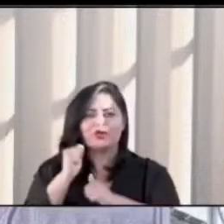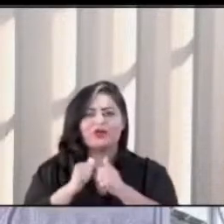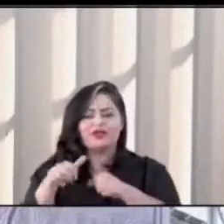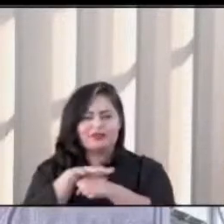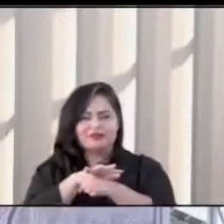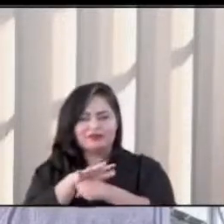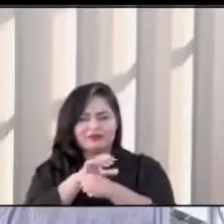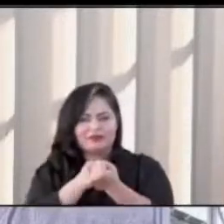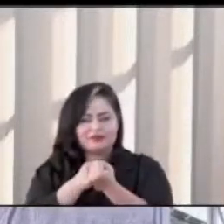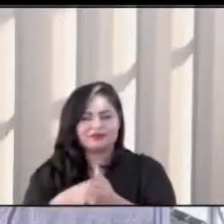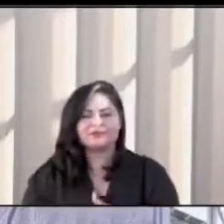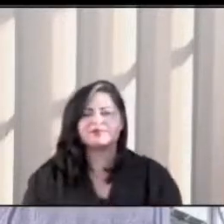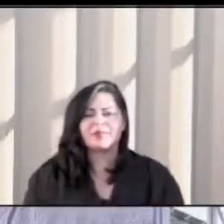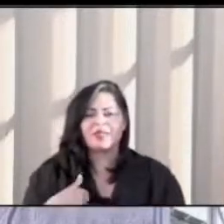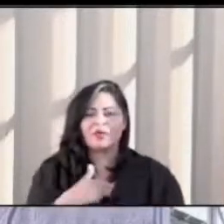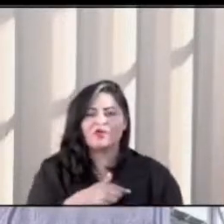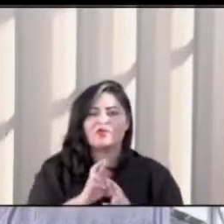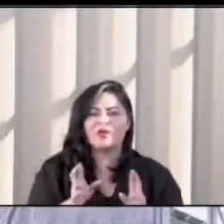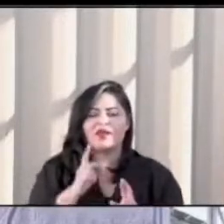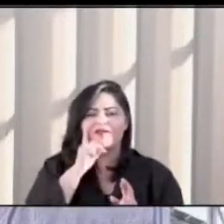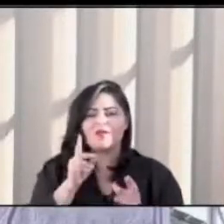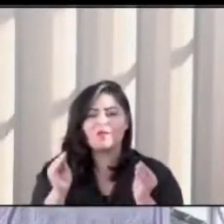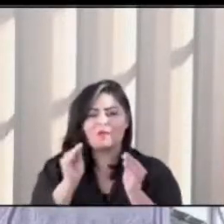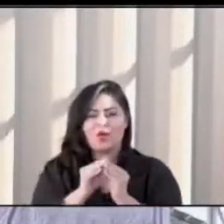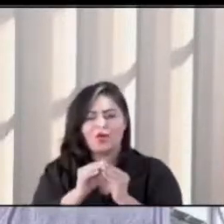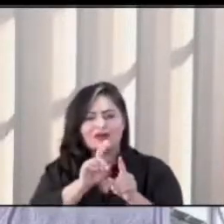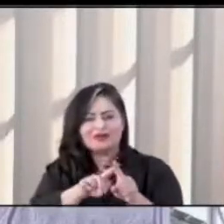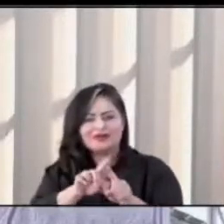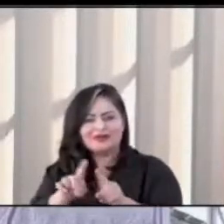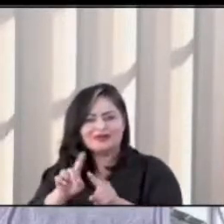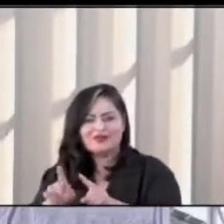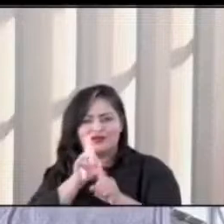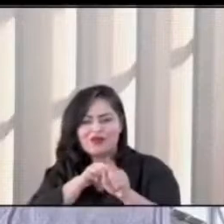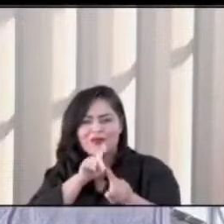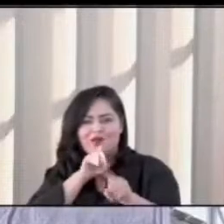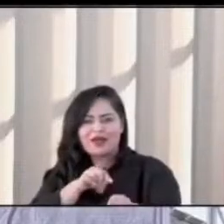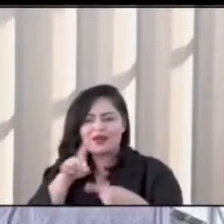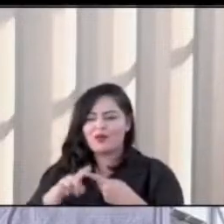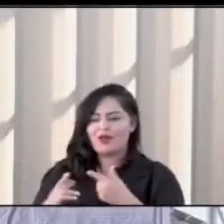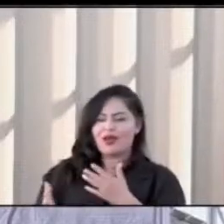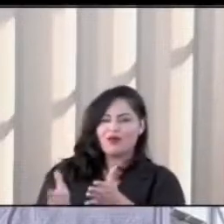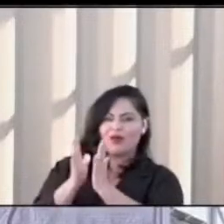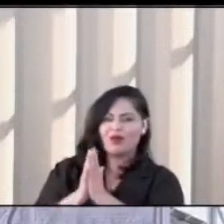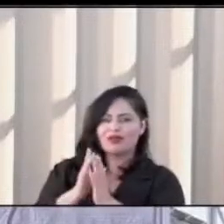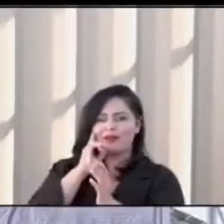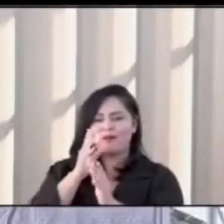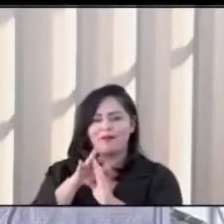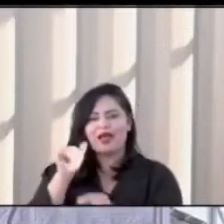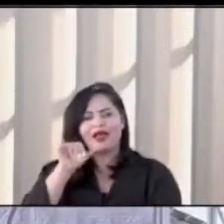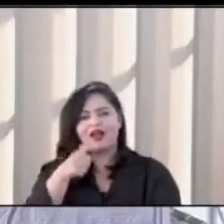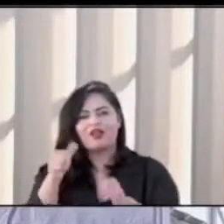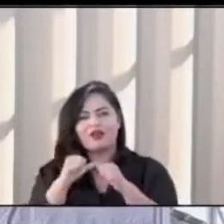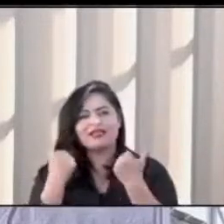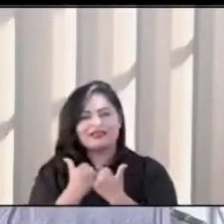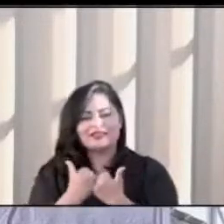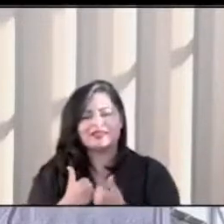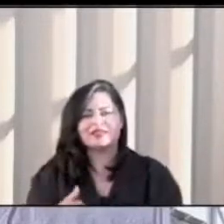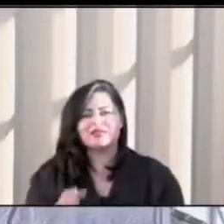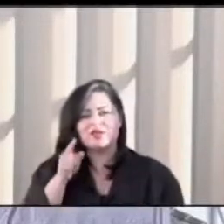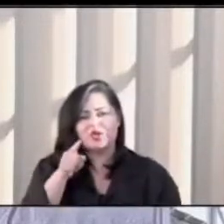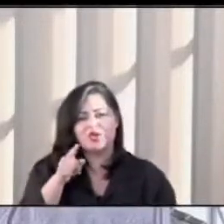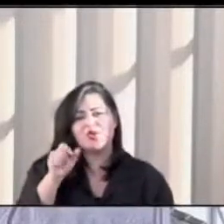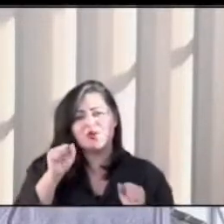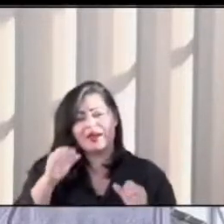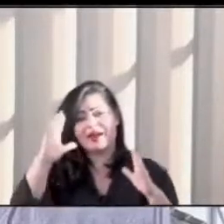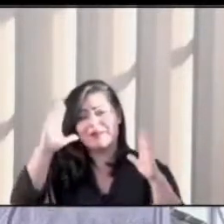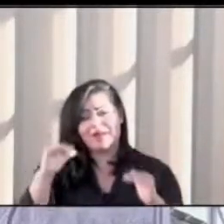areas, and are prepared for additional missions as requested by our partner agencies. You can expect to